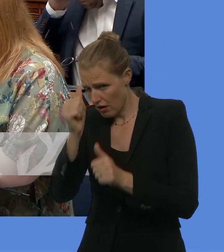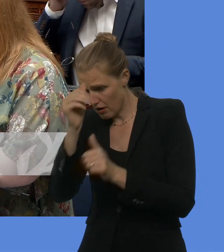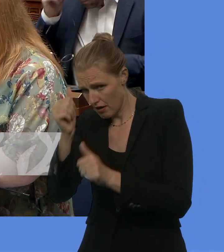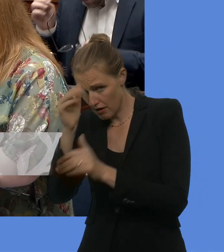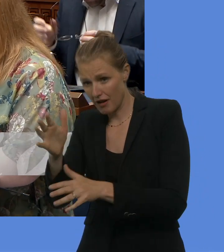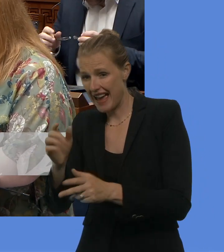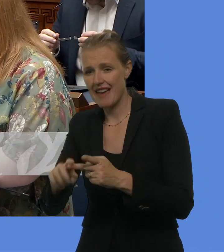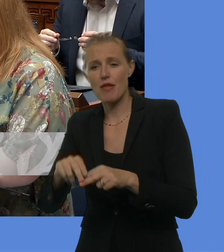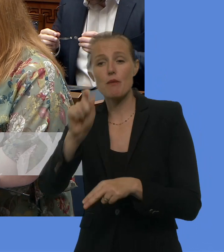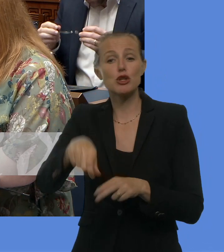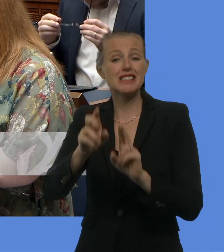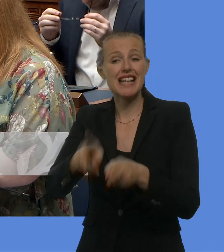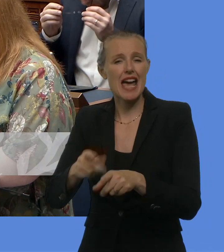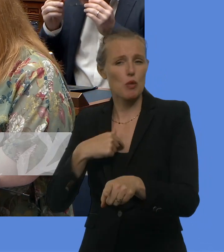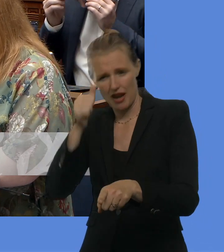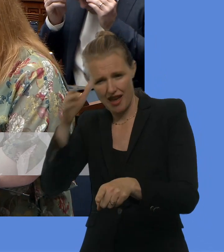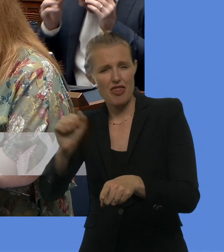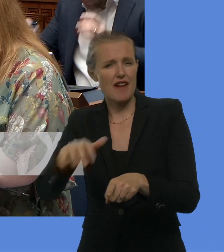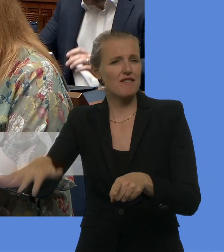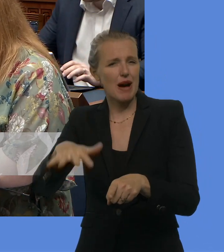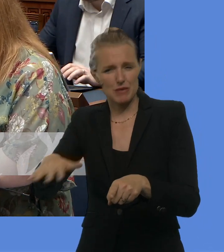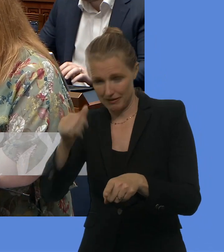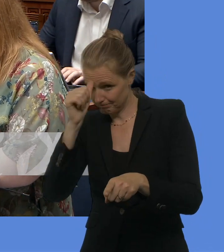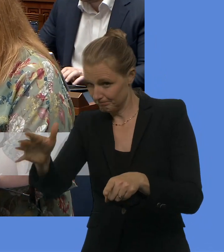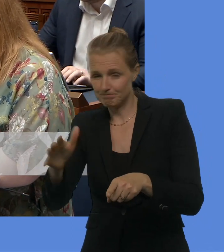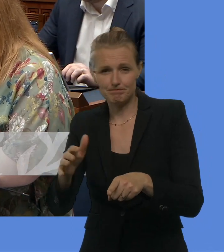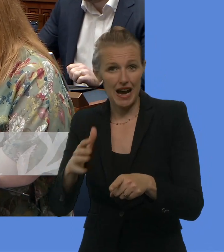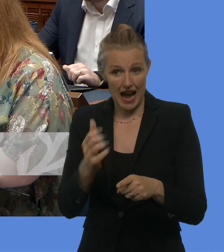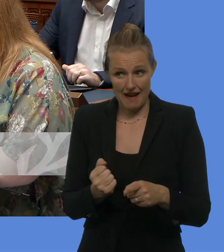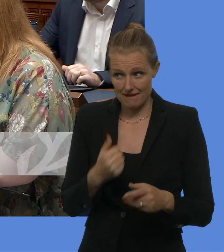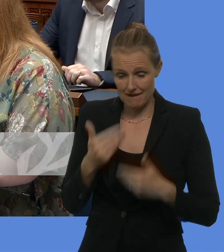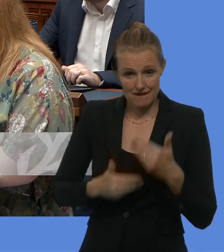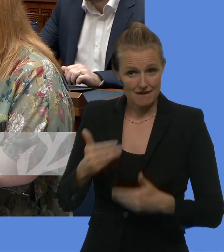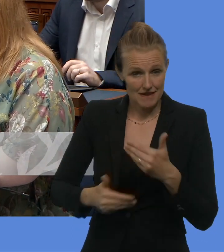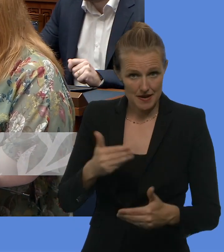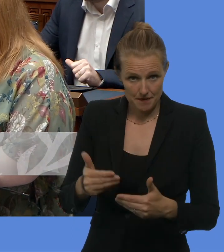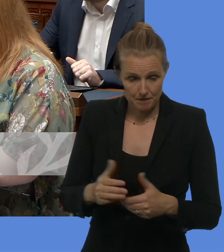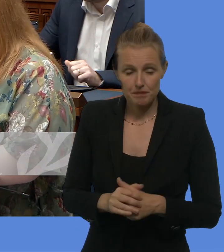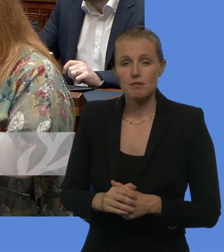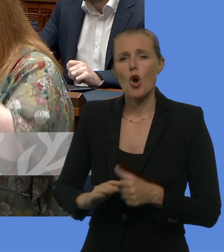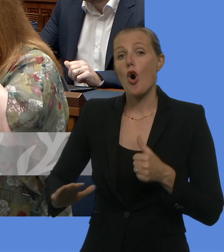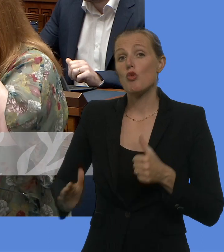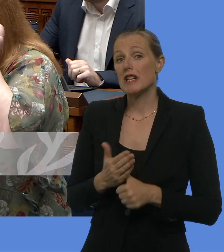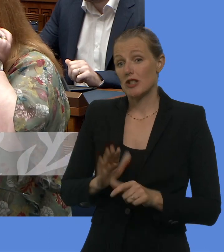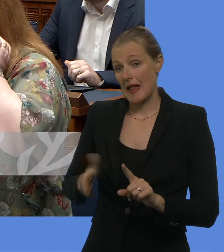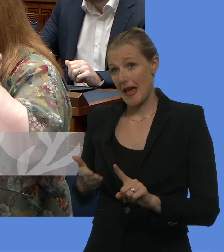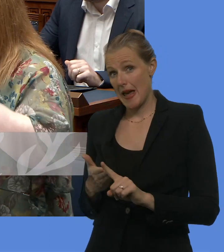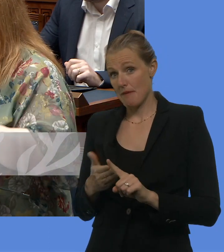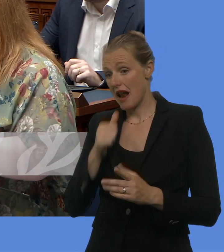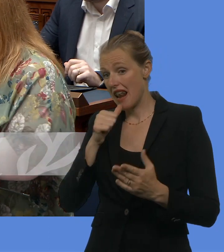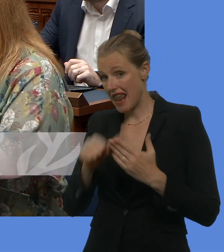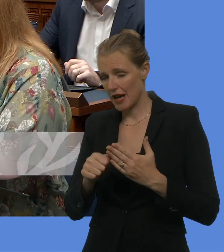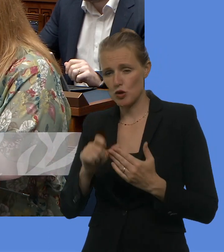if that person is deceased, as I've described in my original answer. Our original intent was that those letters